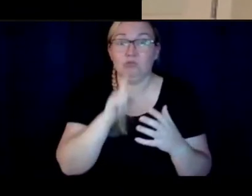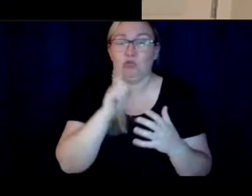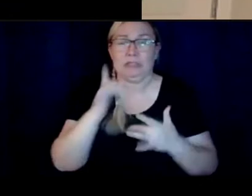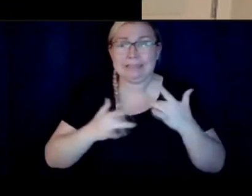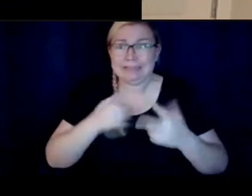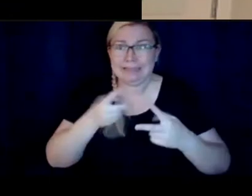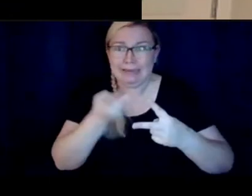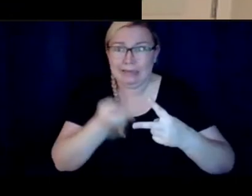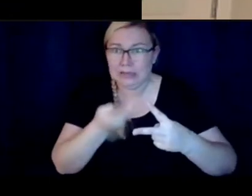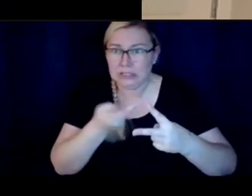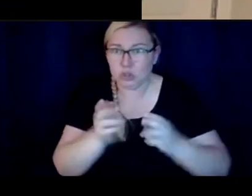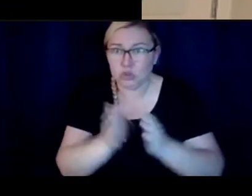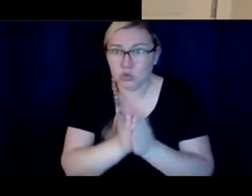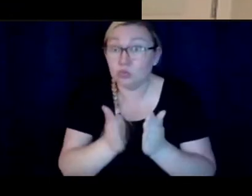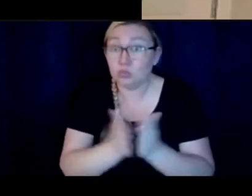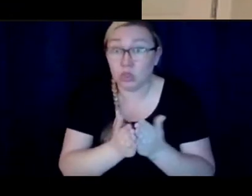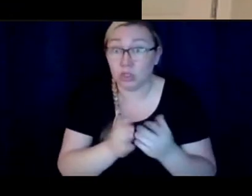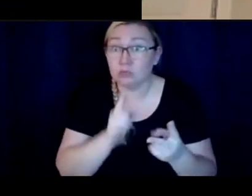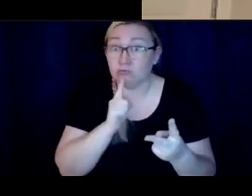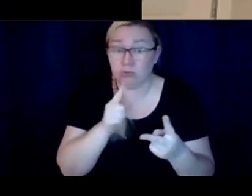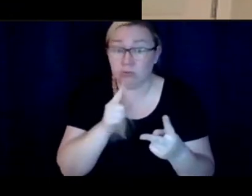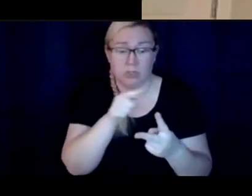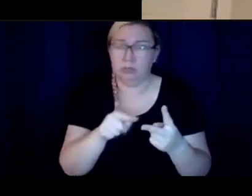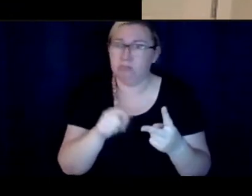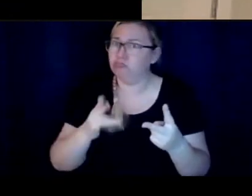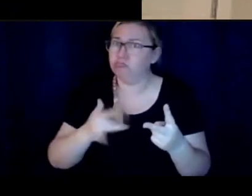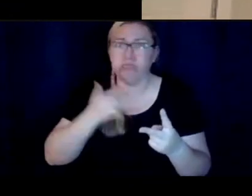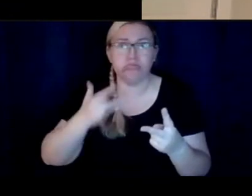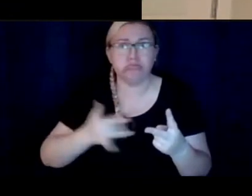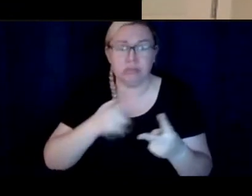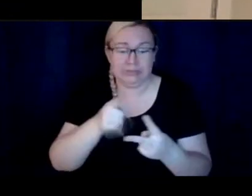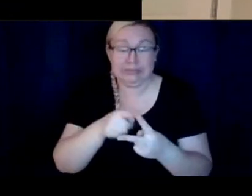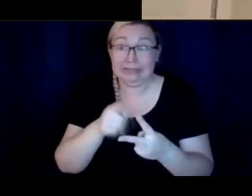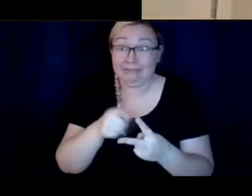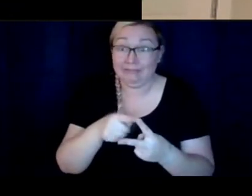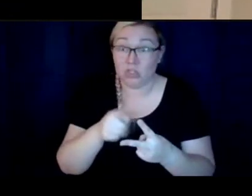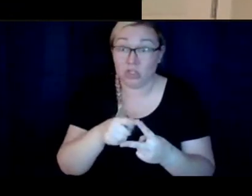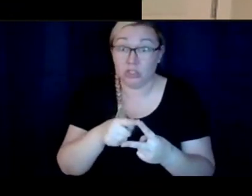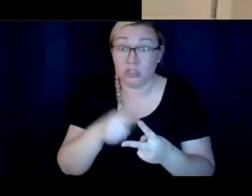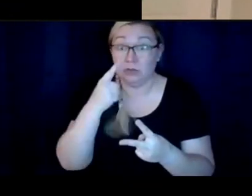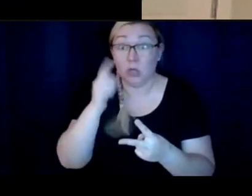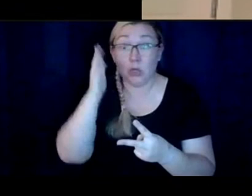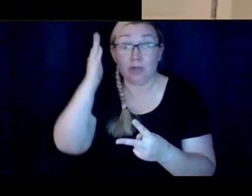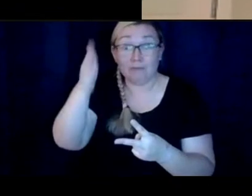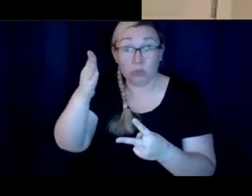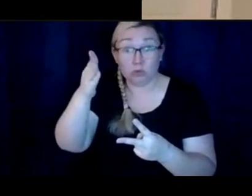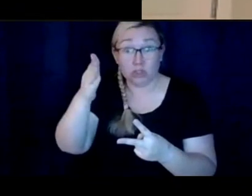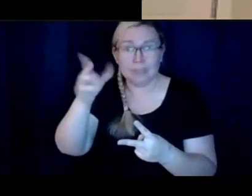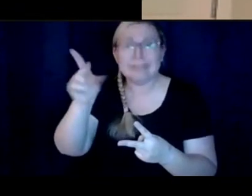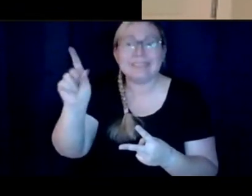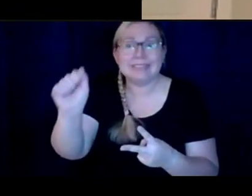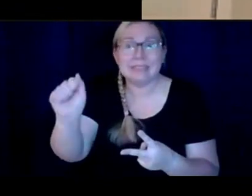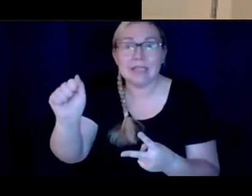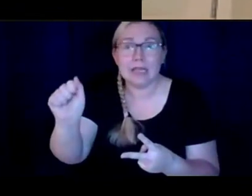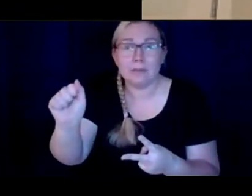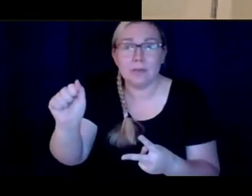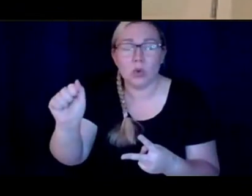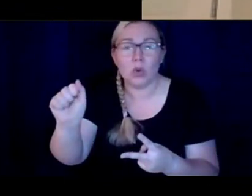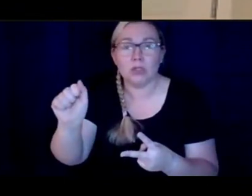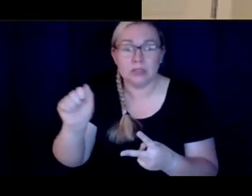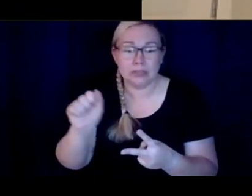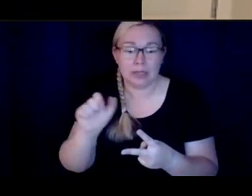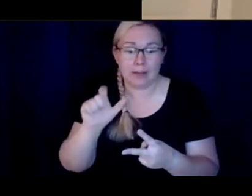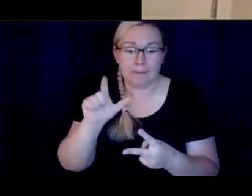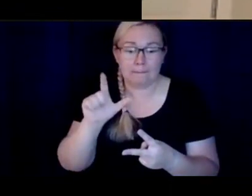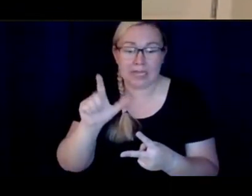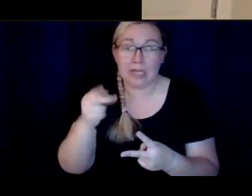books. So the first one is called The Future is Disabled by